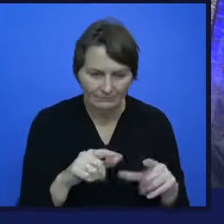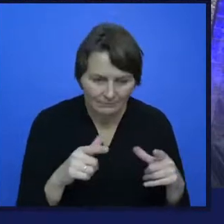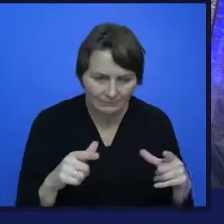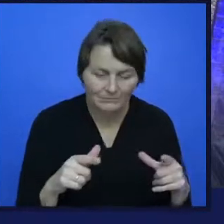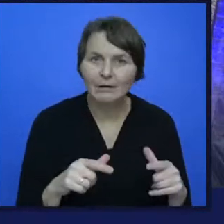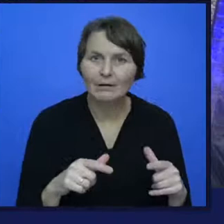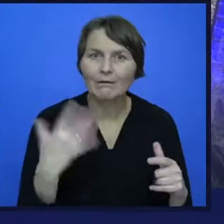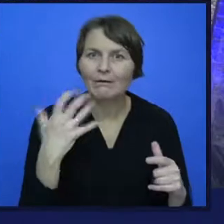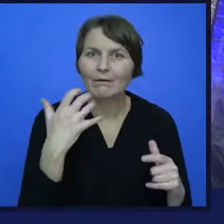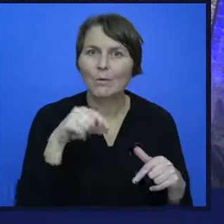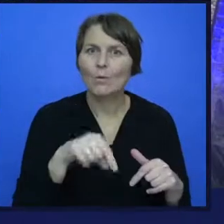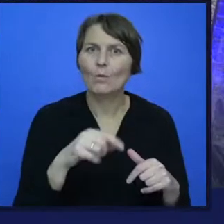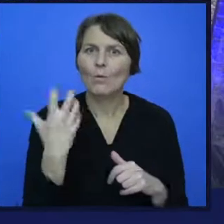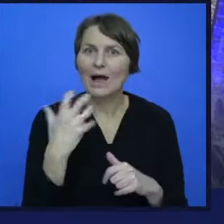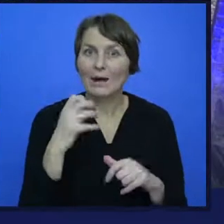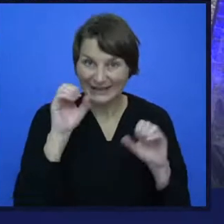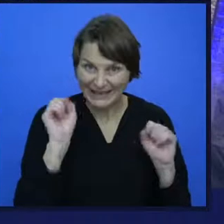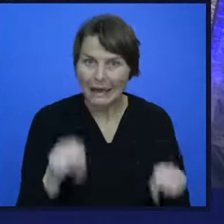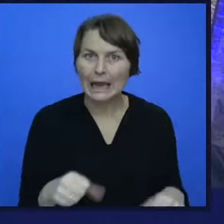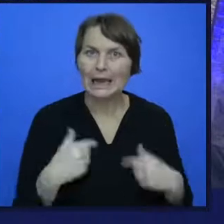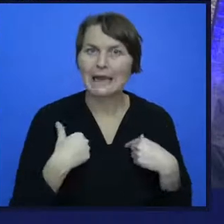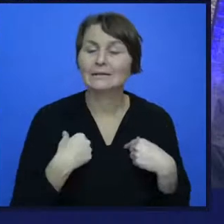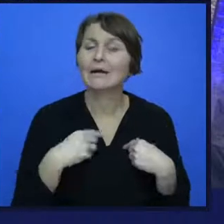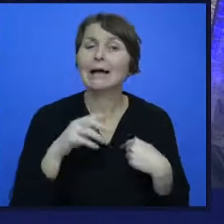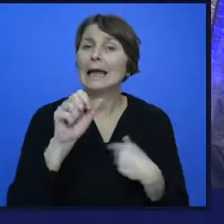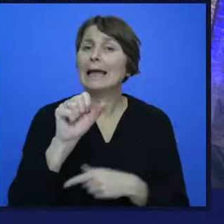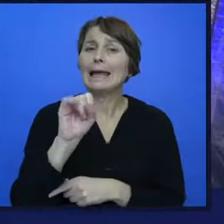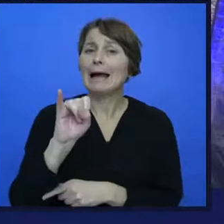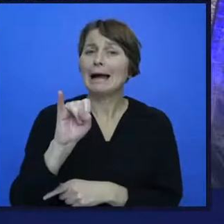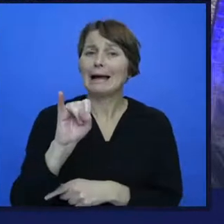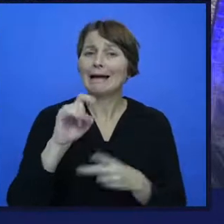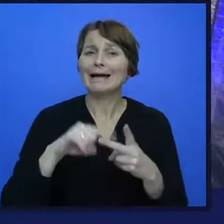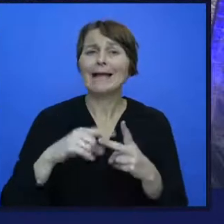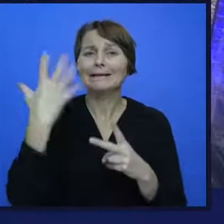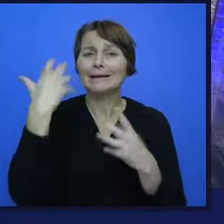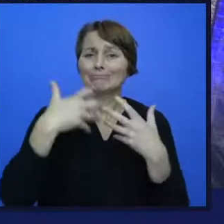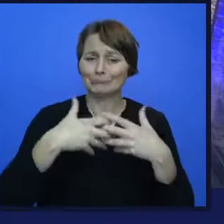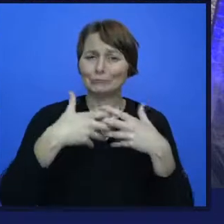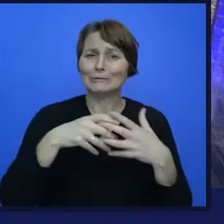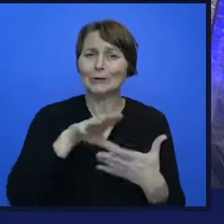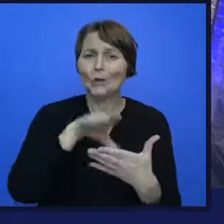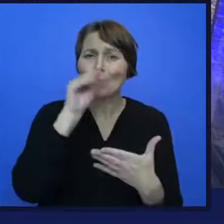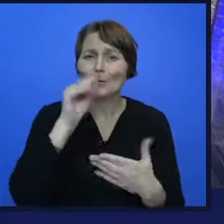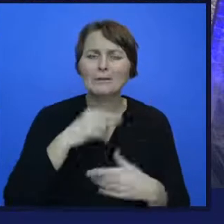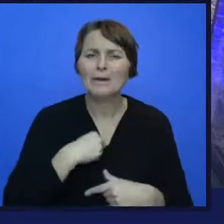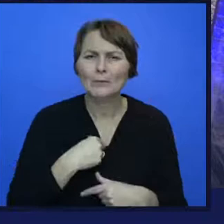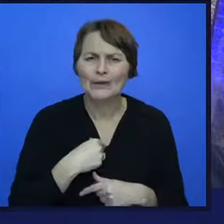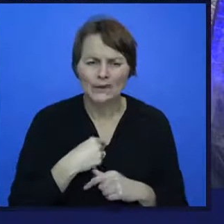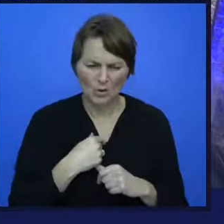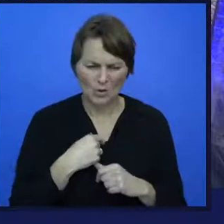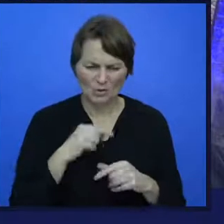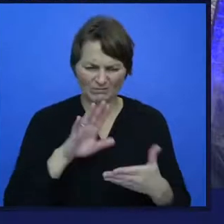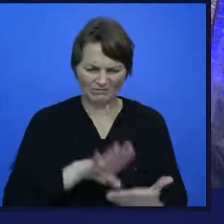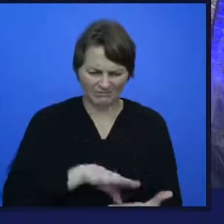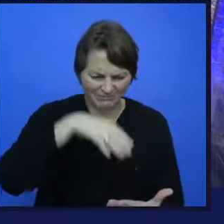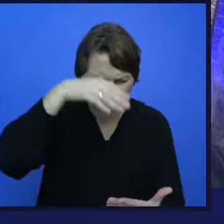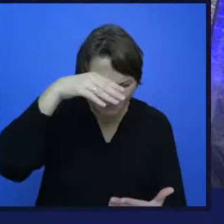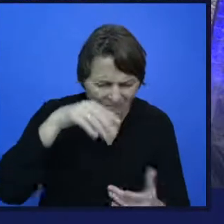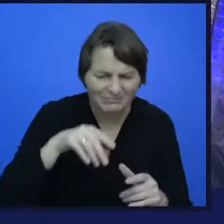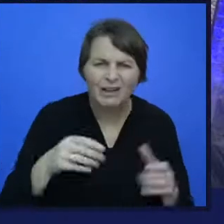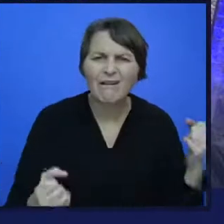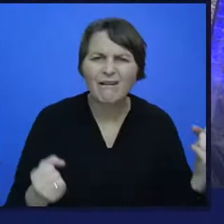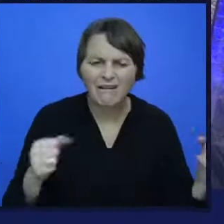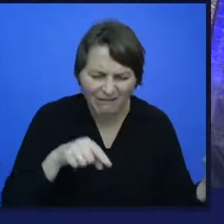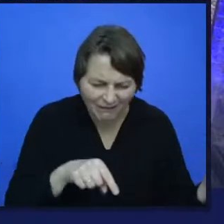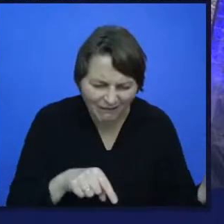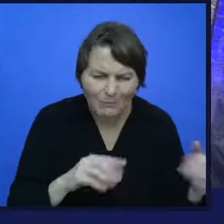that's not even AI, not even machine learning at that time. It was just literally understanding, here's the problem sheet, and knowing by the error codes